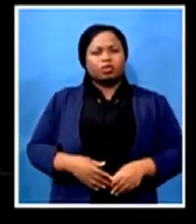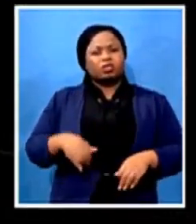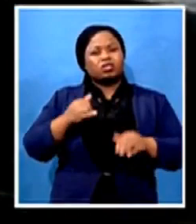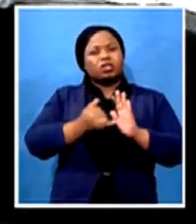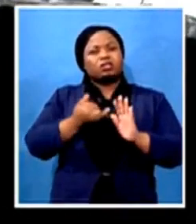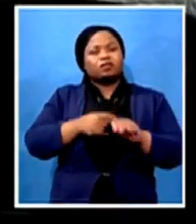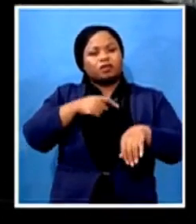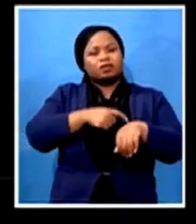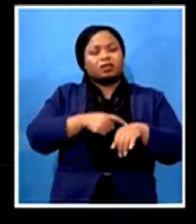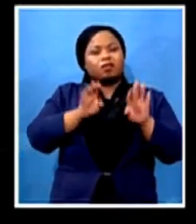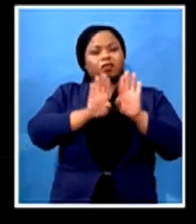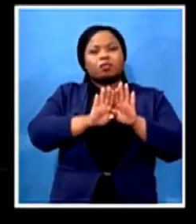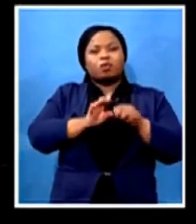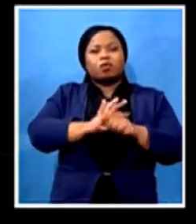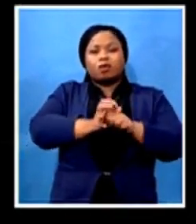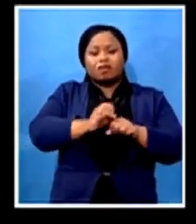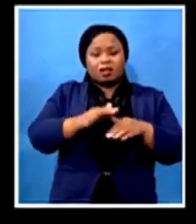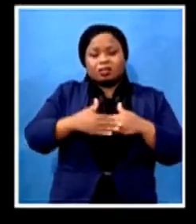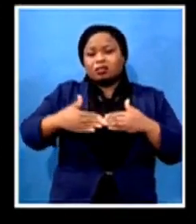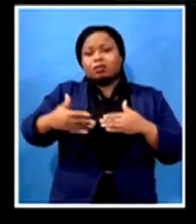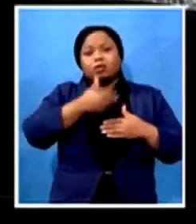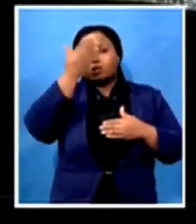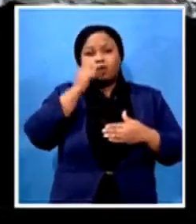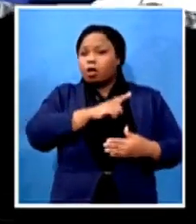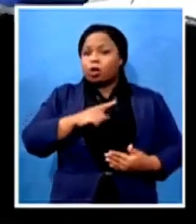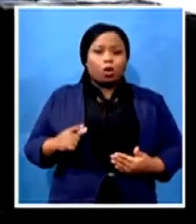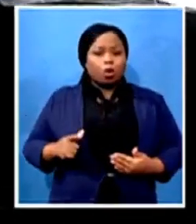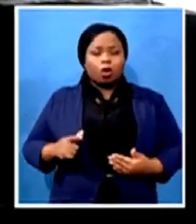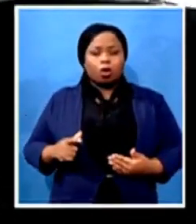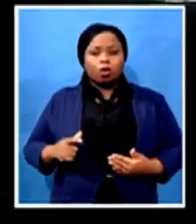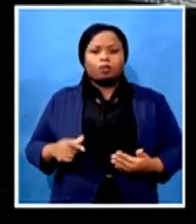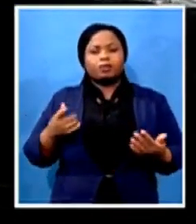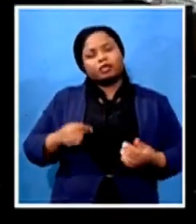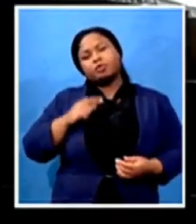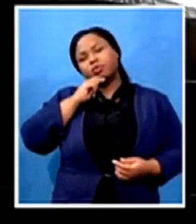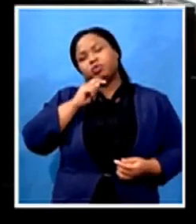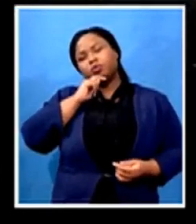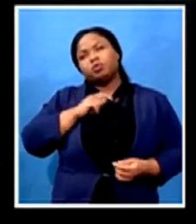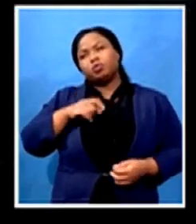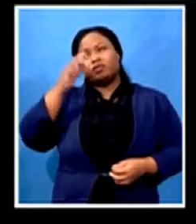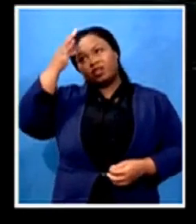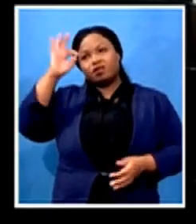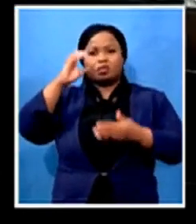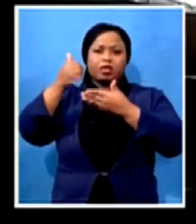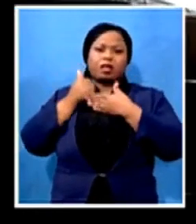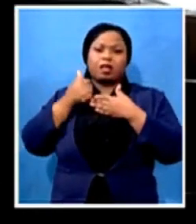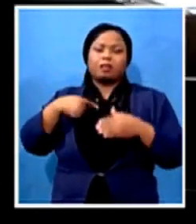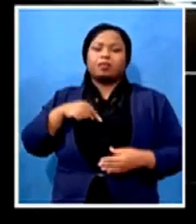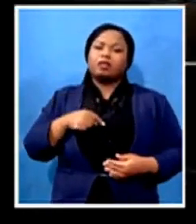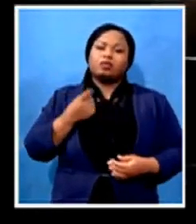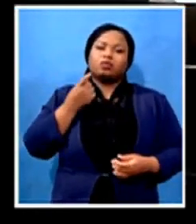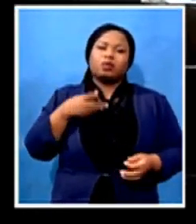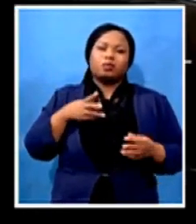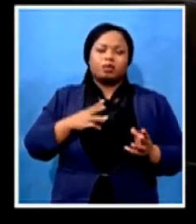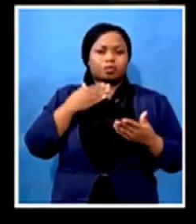going to end. We really need some help. So now this is the only way we can do it to get the business going.